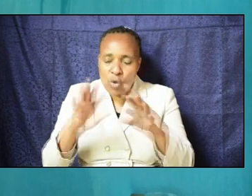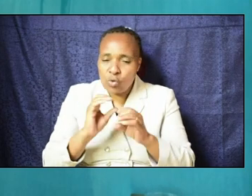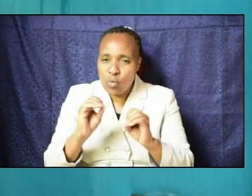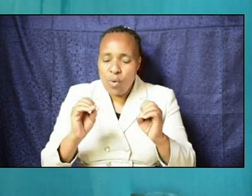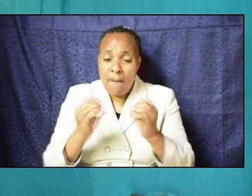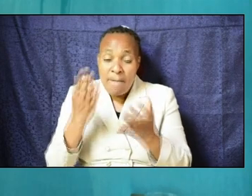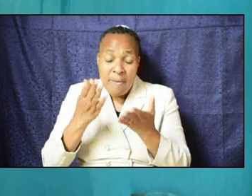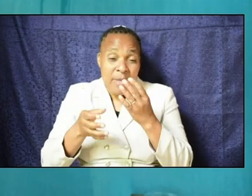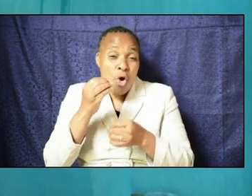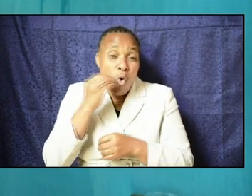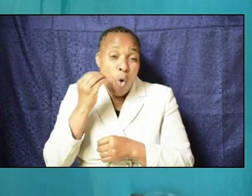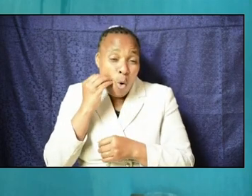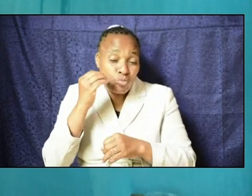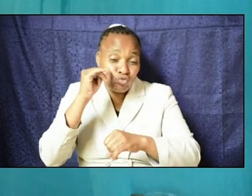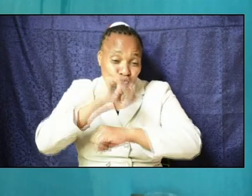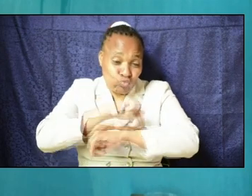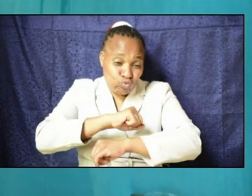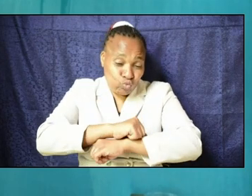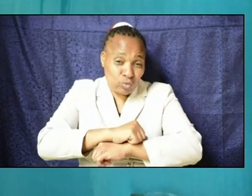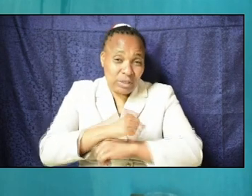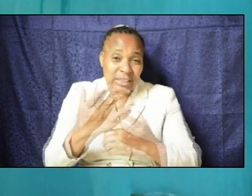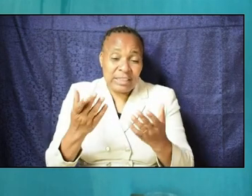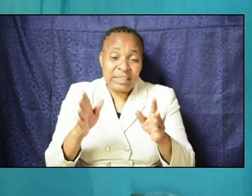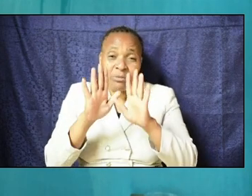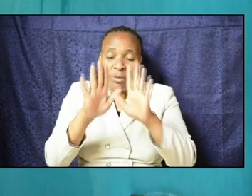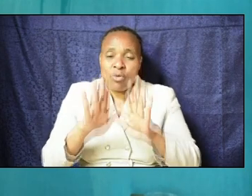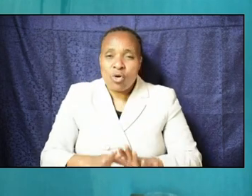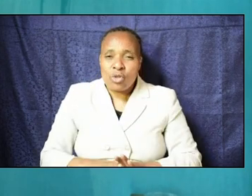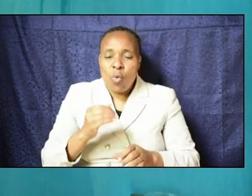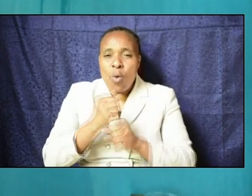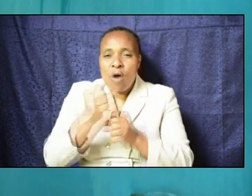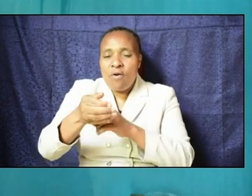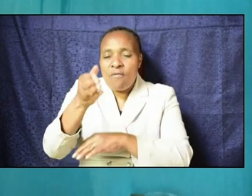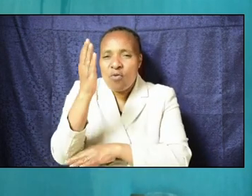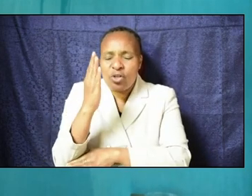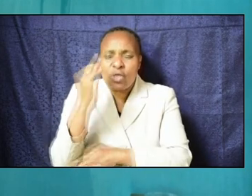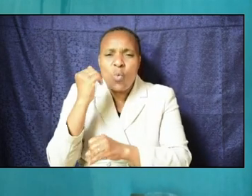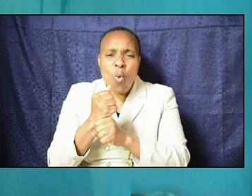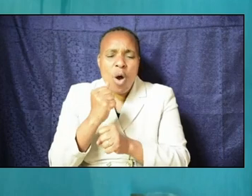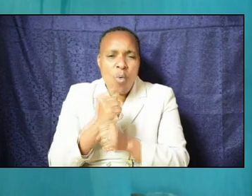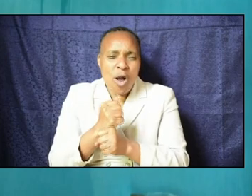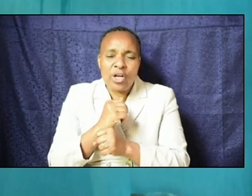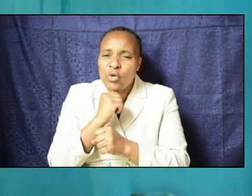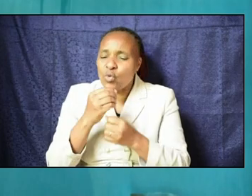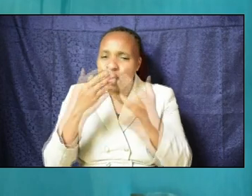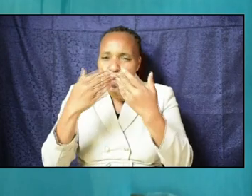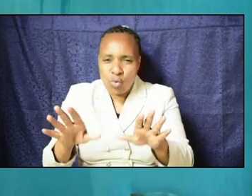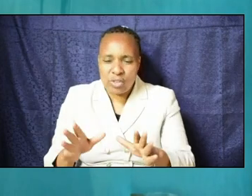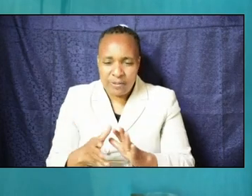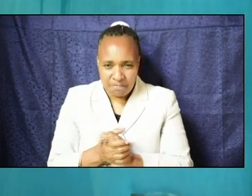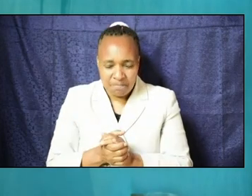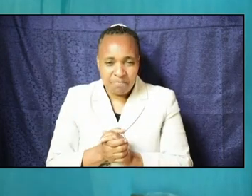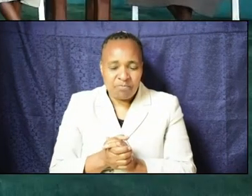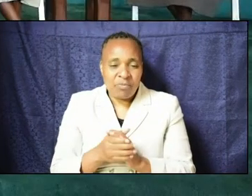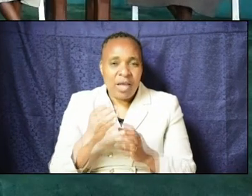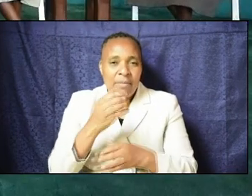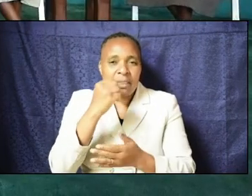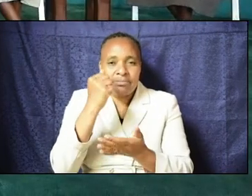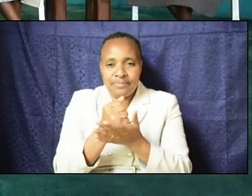home or at school, and even importantly, in the work of God, our labor is not in vain.